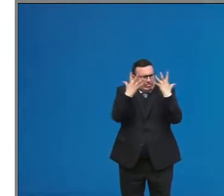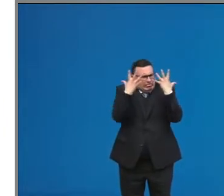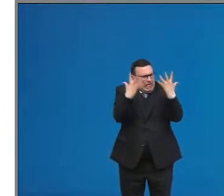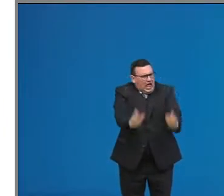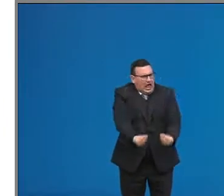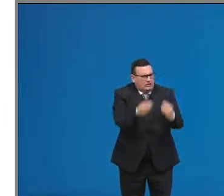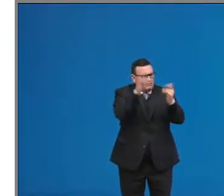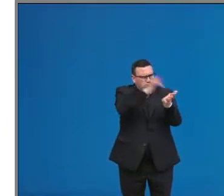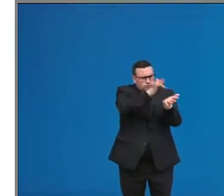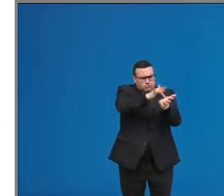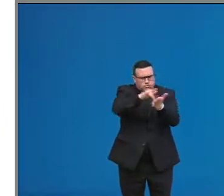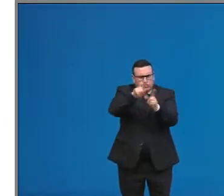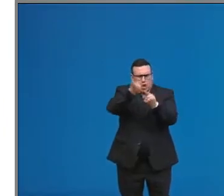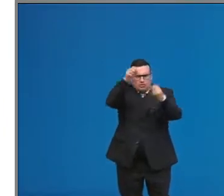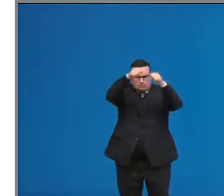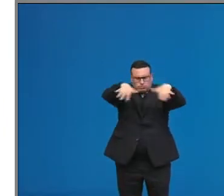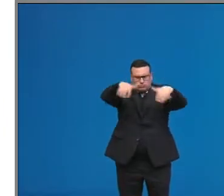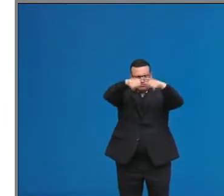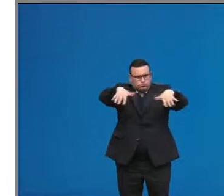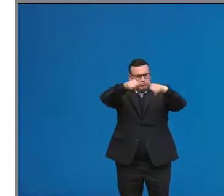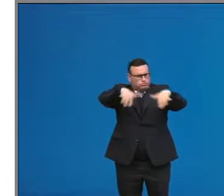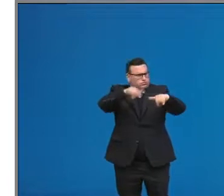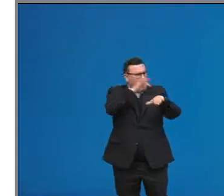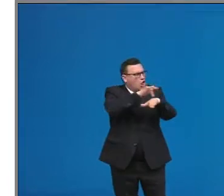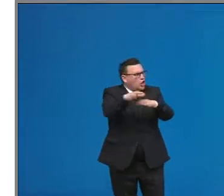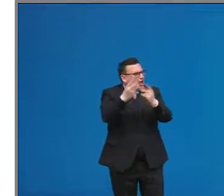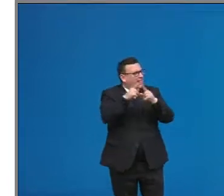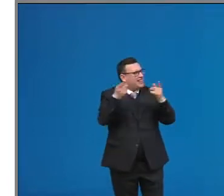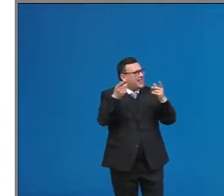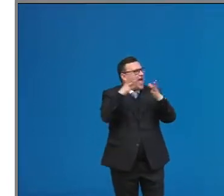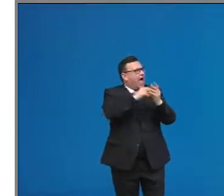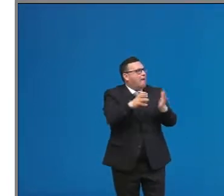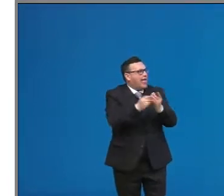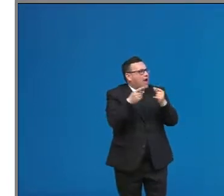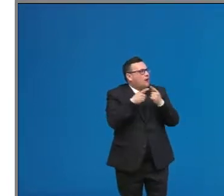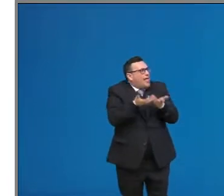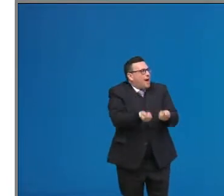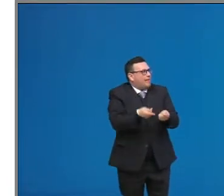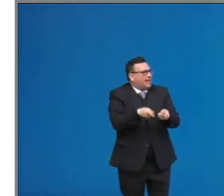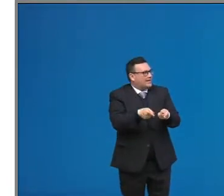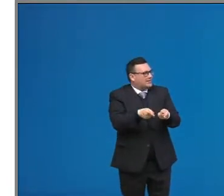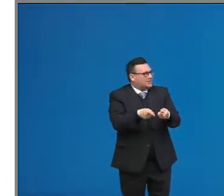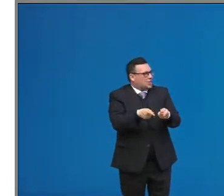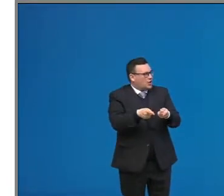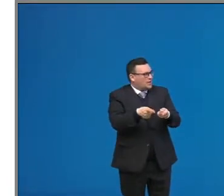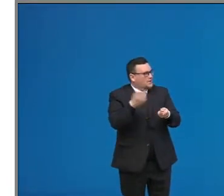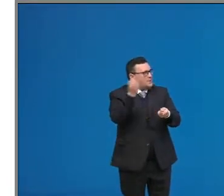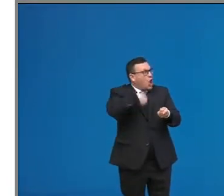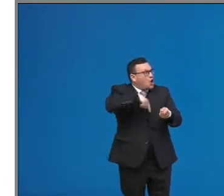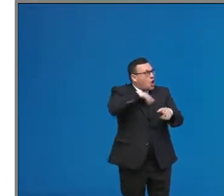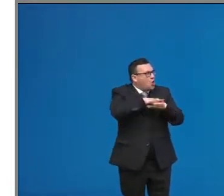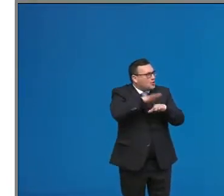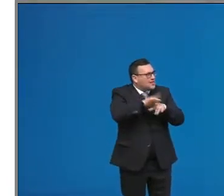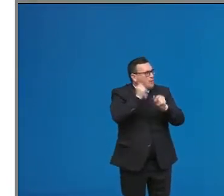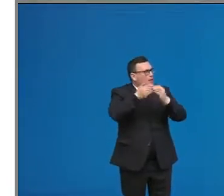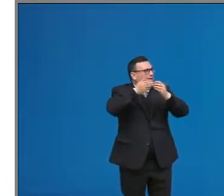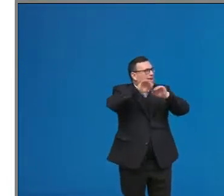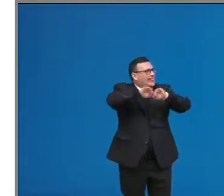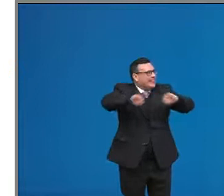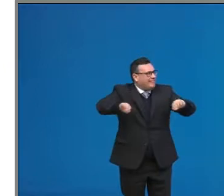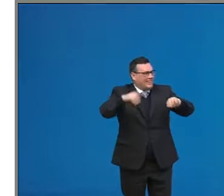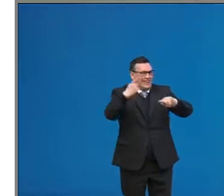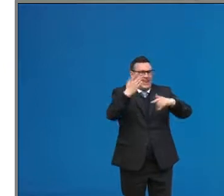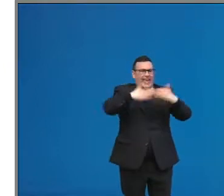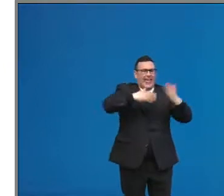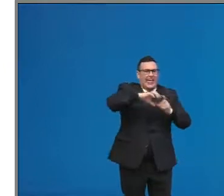level. And it addressed the challenge of open-ended interactivity,